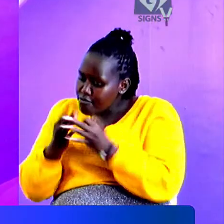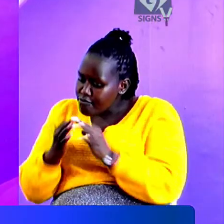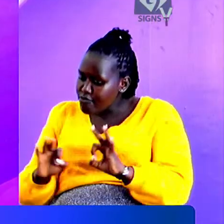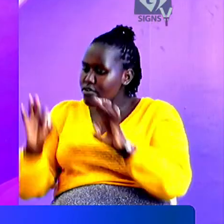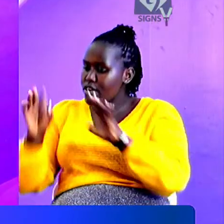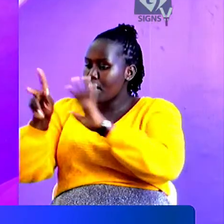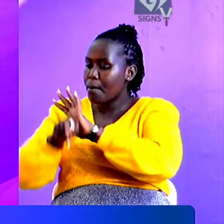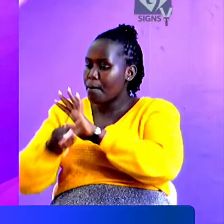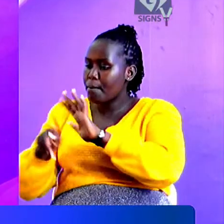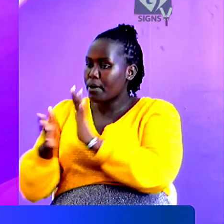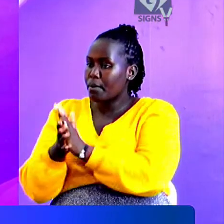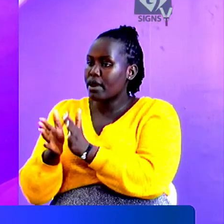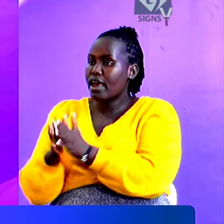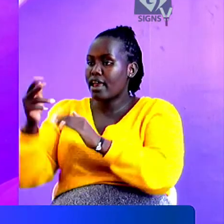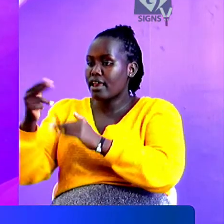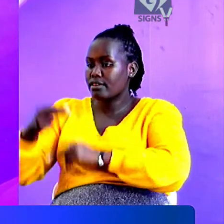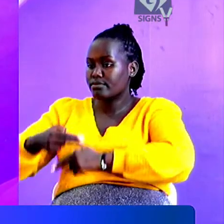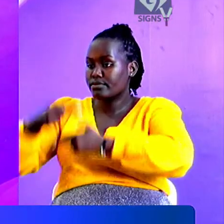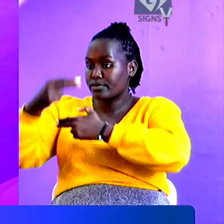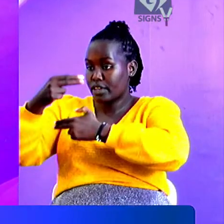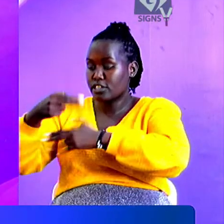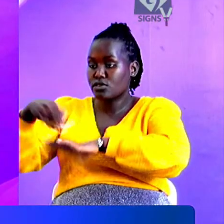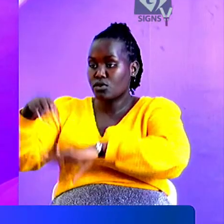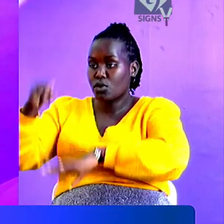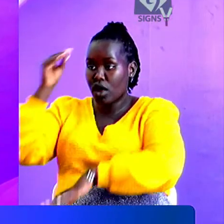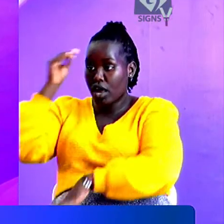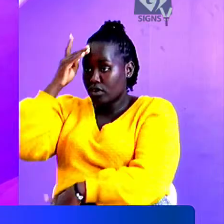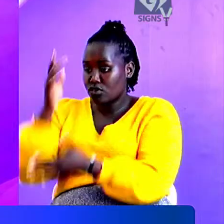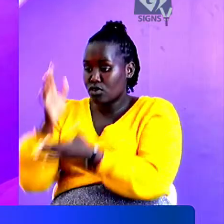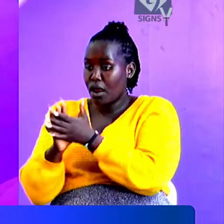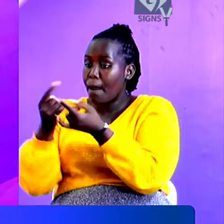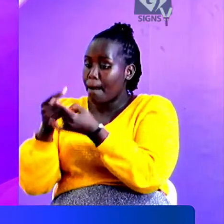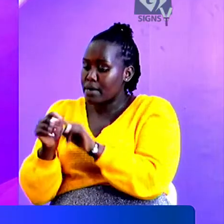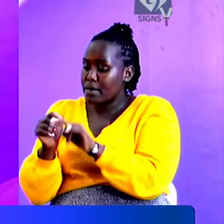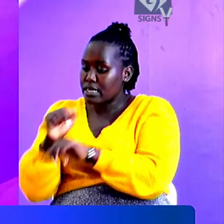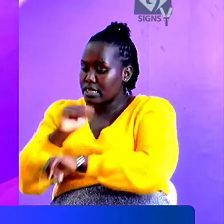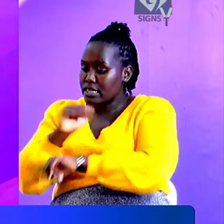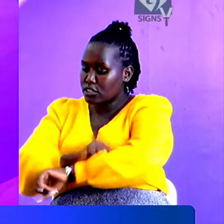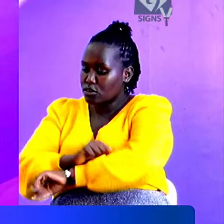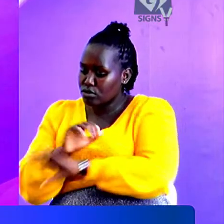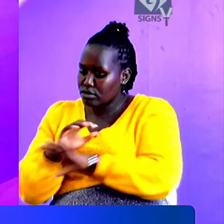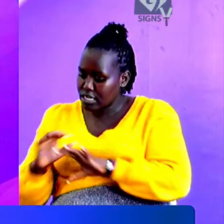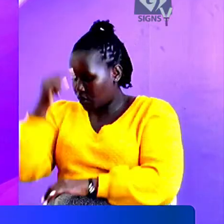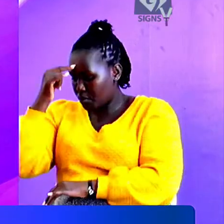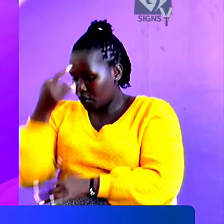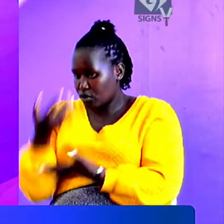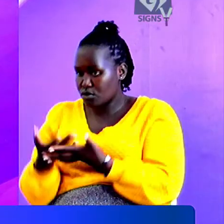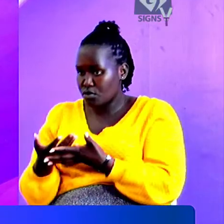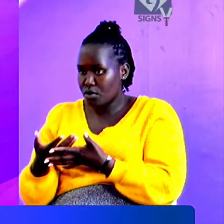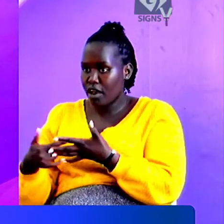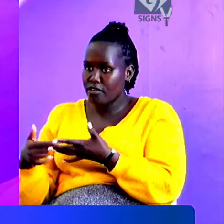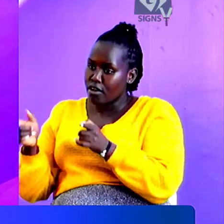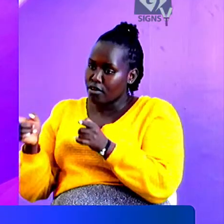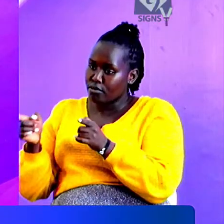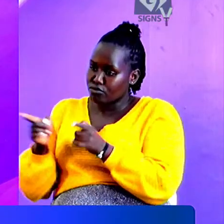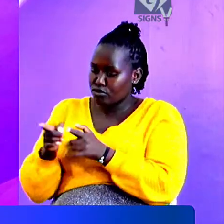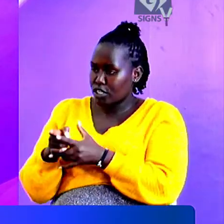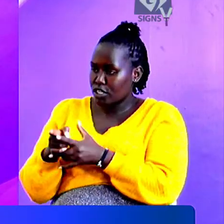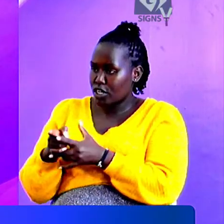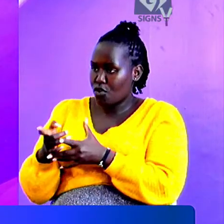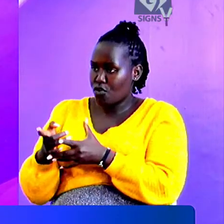secondary education. Yes. And yet the schools are suffering because there's a shortfall of about 7,000 per